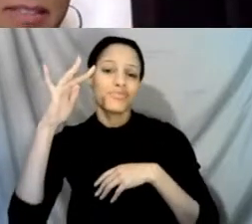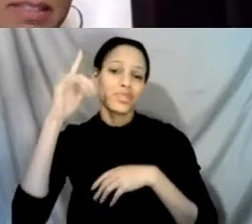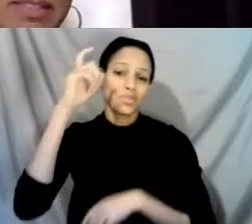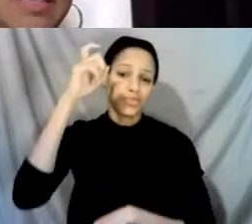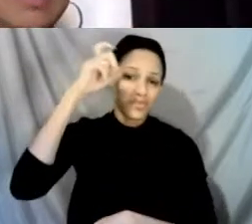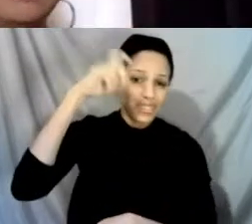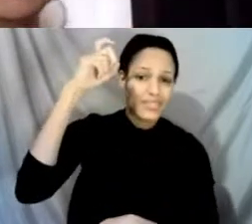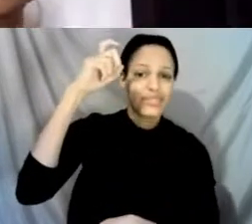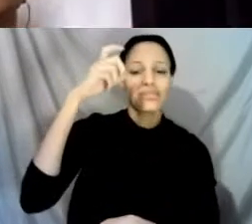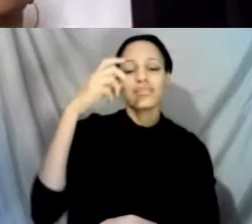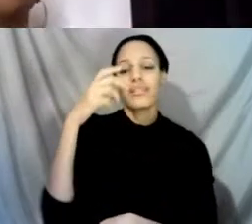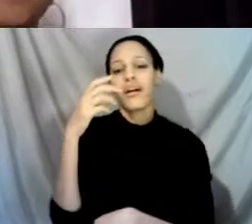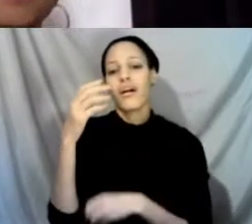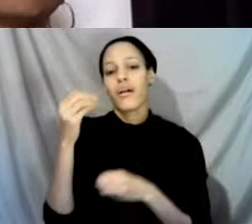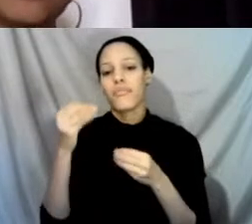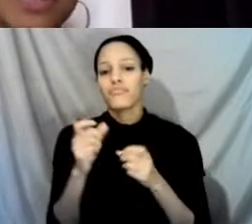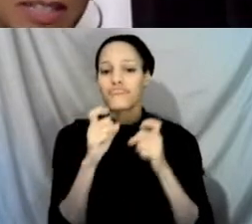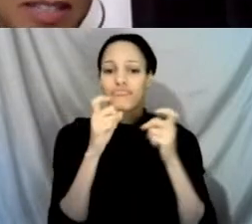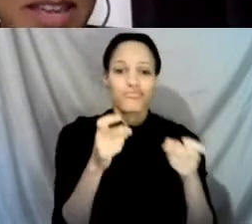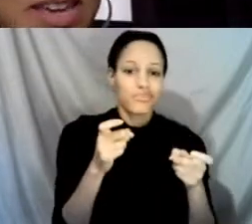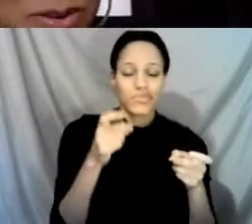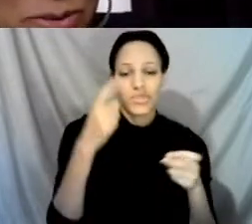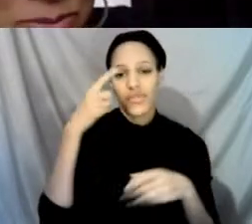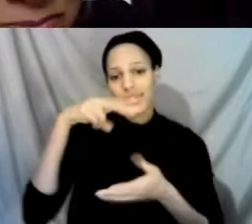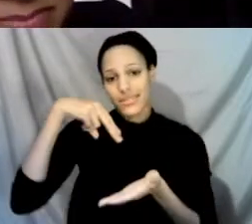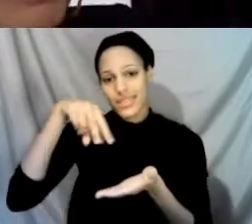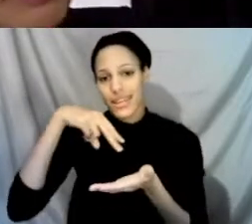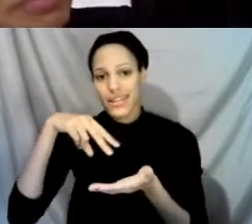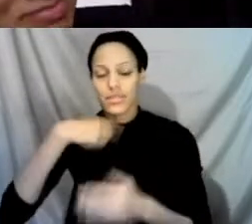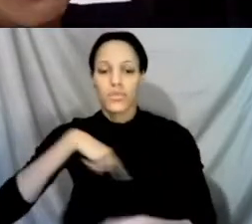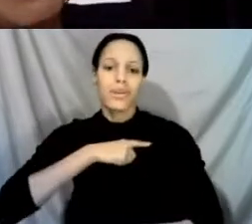to dance. We are better for it. Thank you.